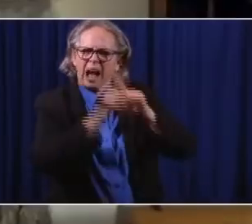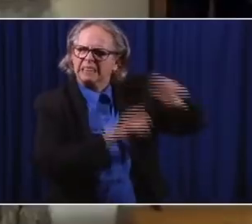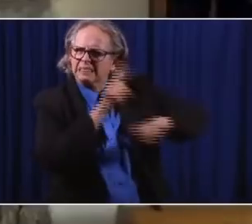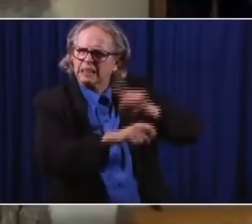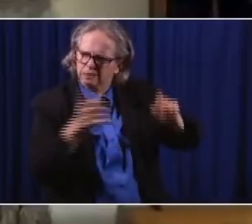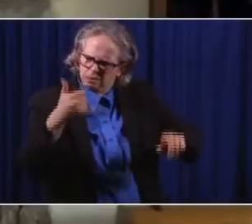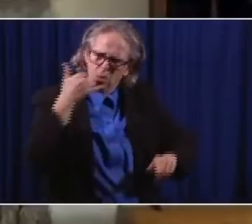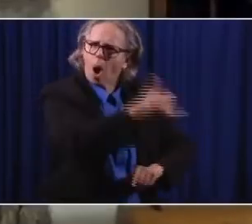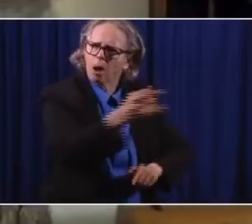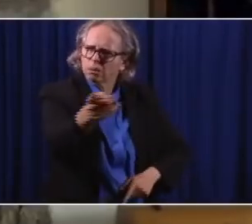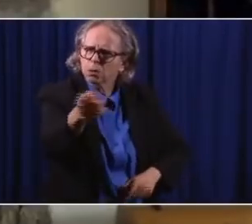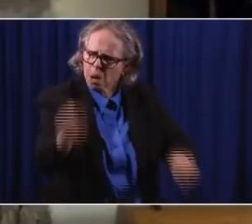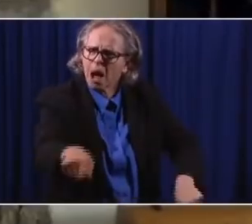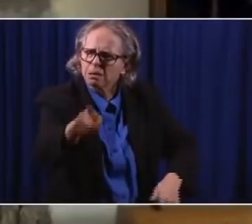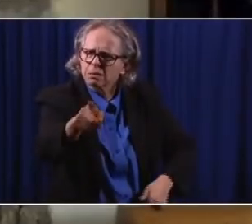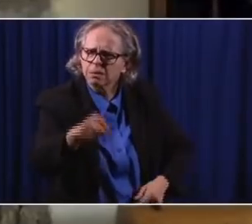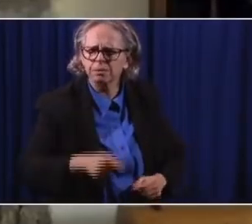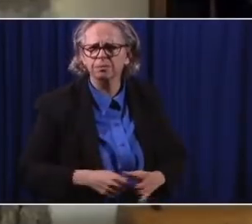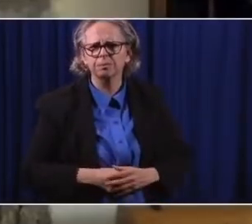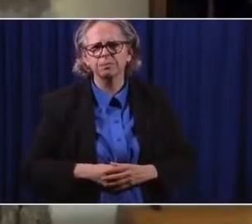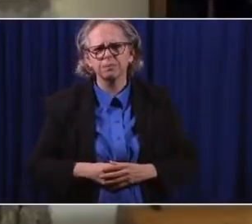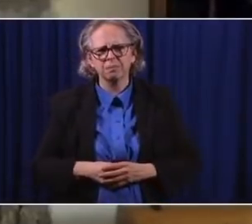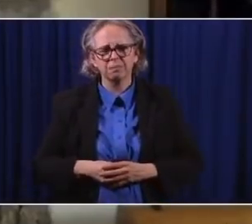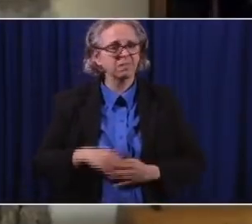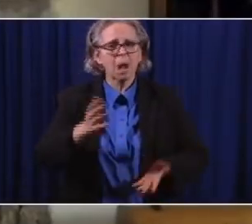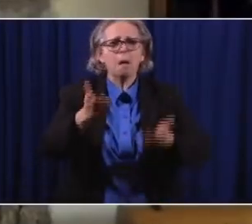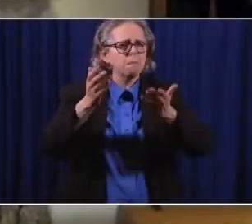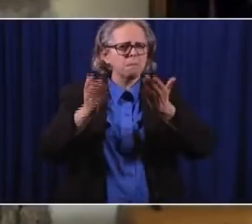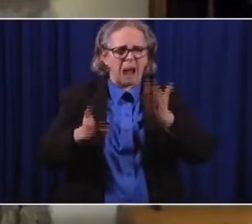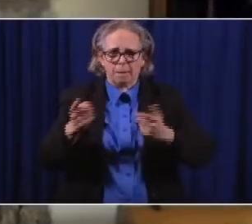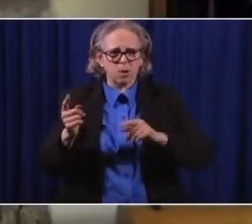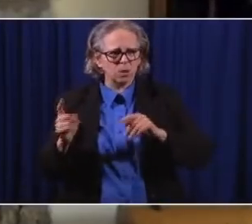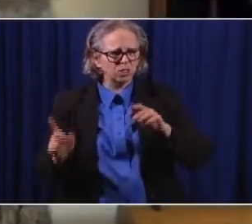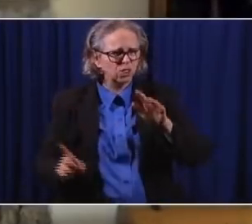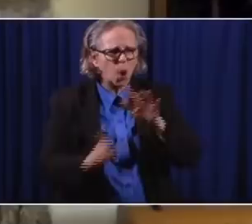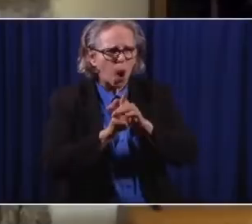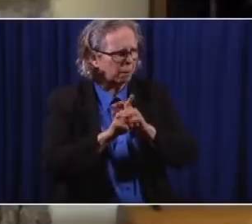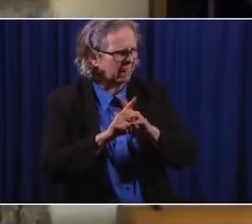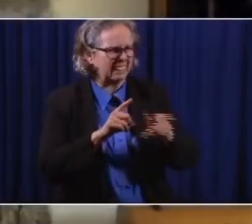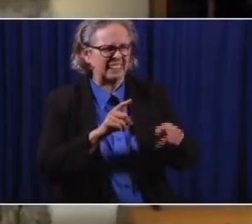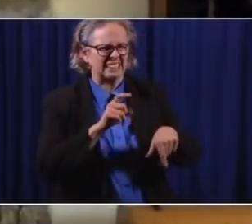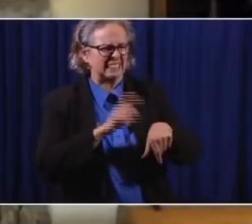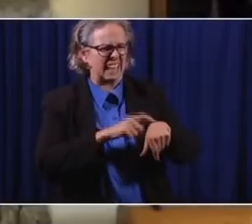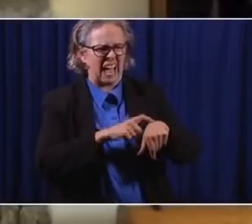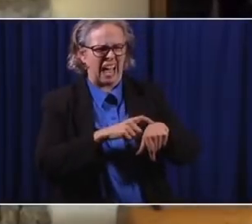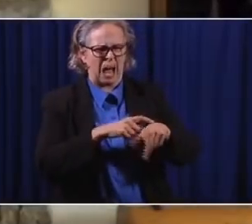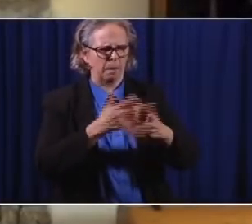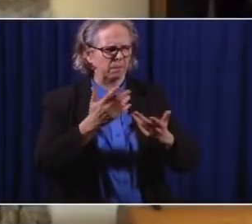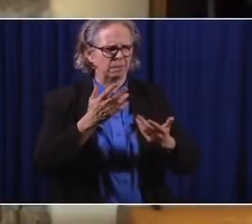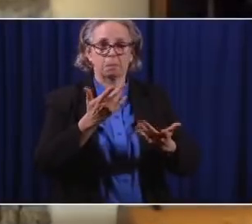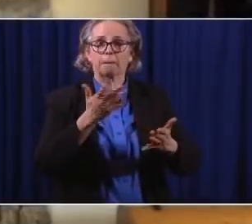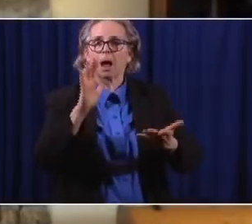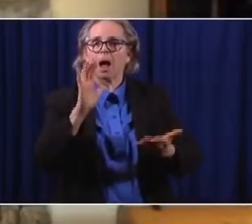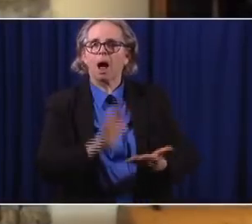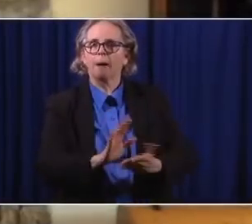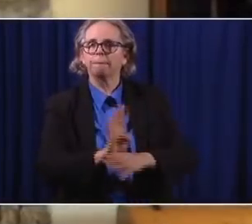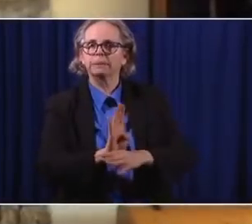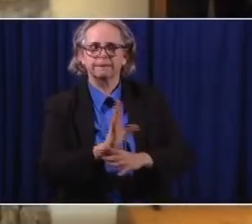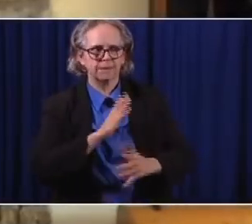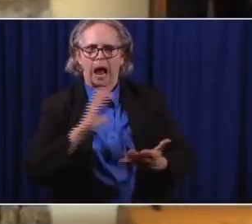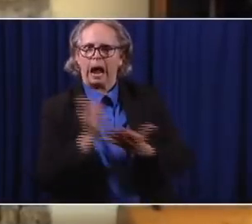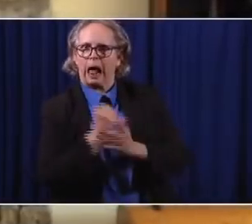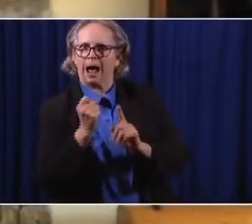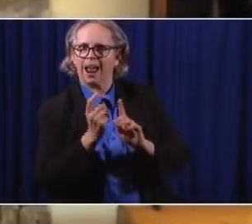you might want to show up then or find a time that is a downtime So there's many opportunities for people